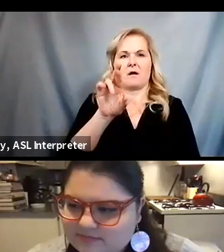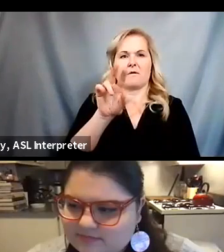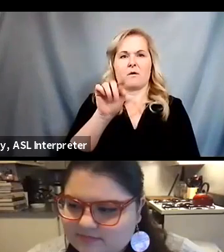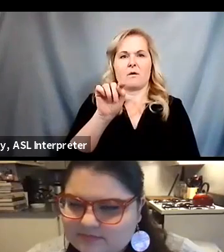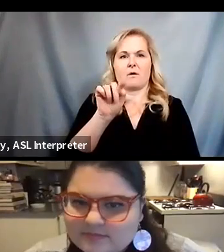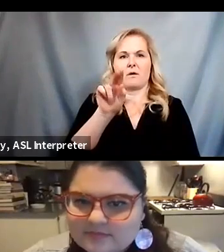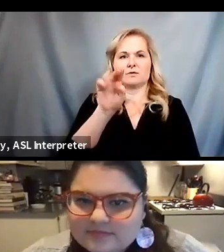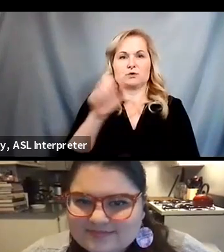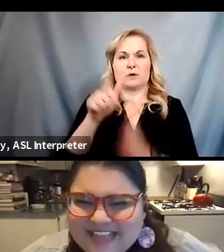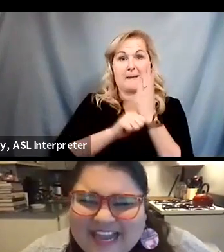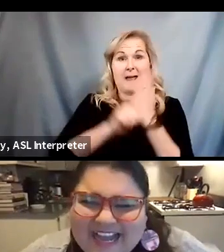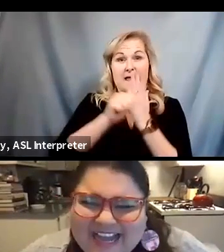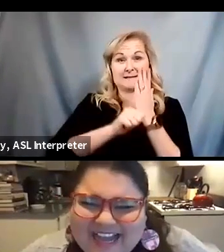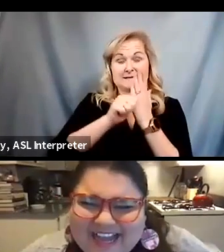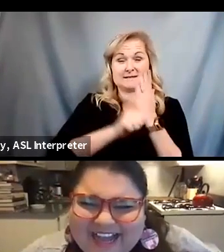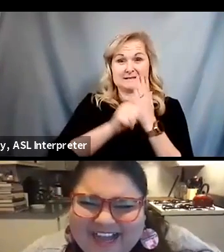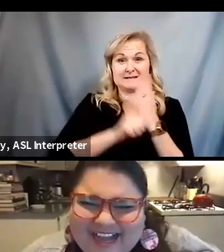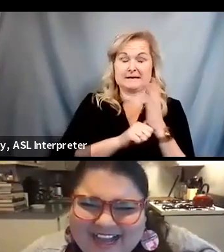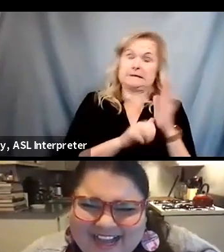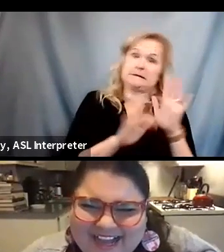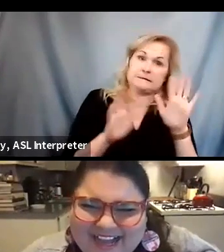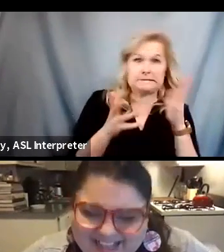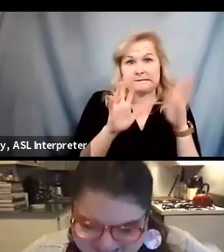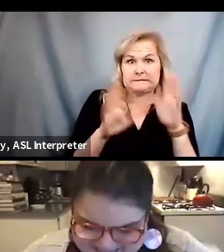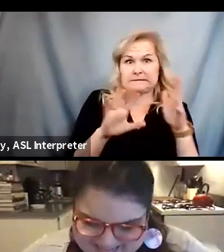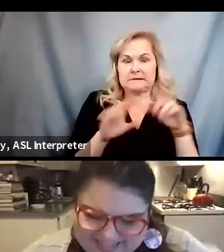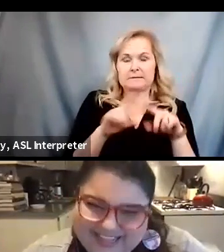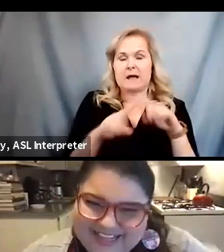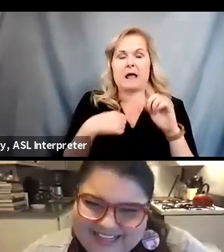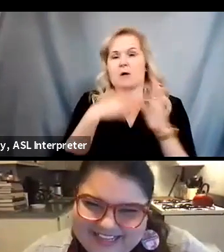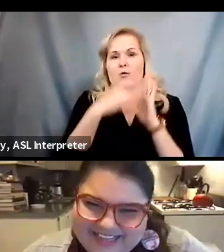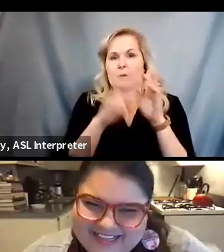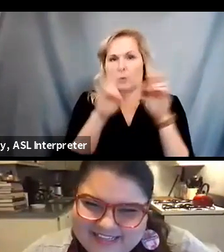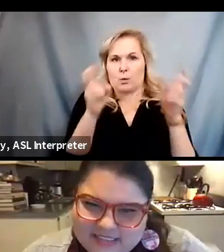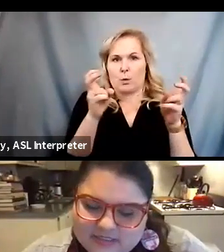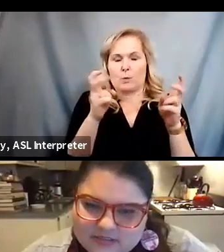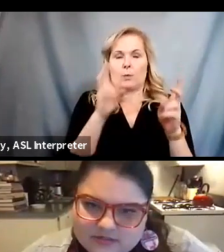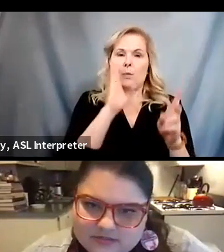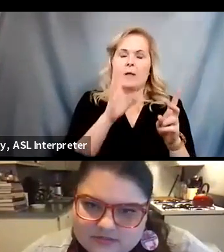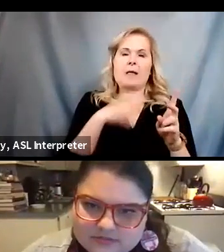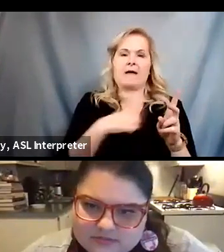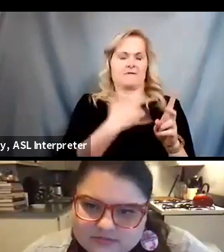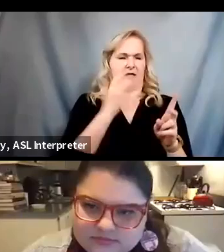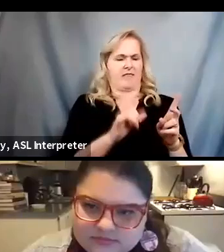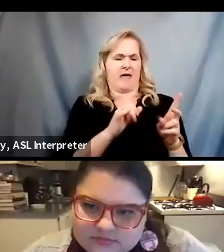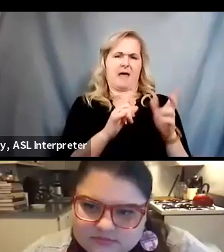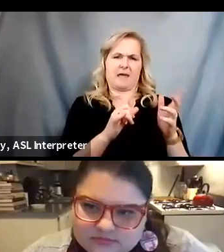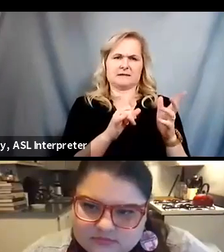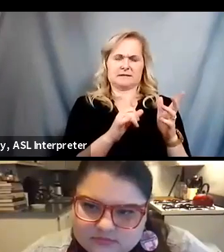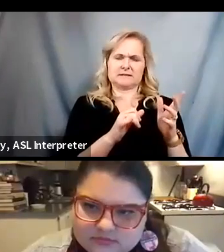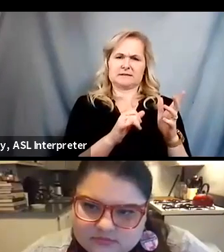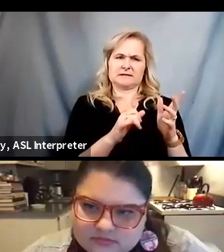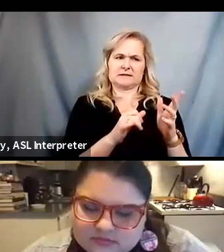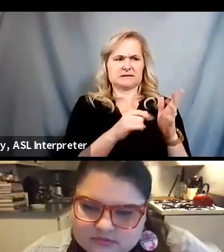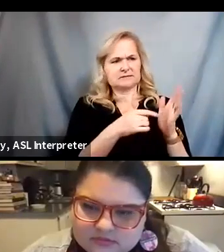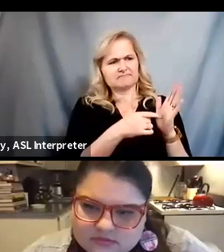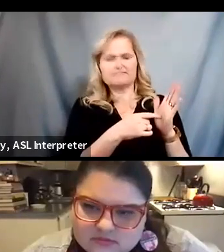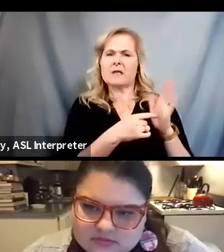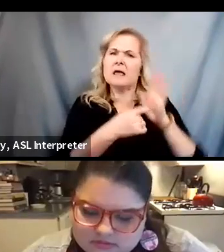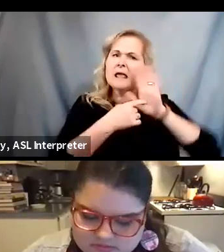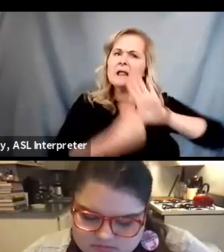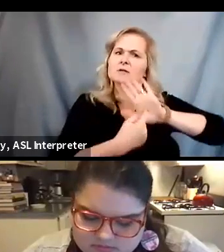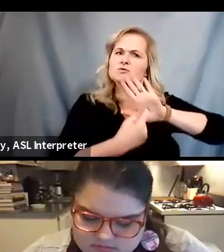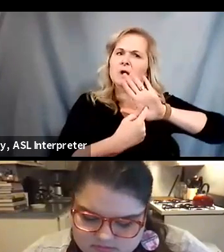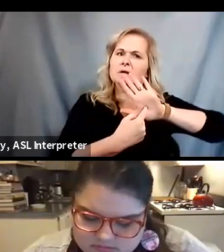what it's called, which seems questionable. But it's I think it does a really good job of kind of